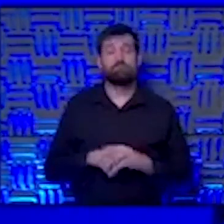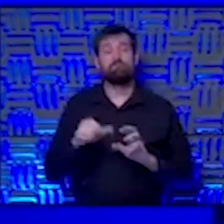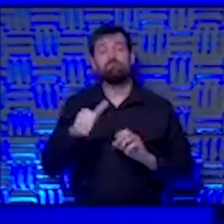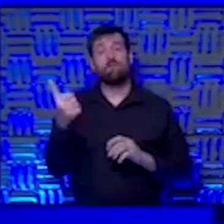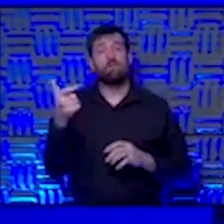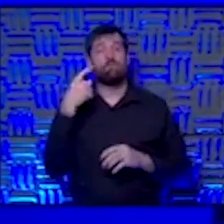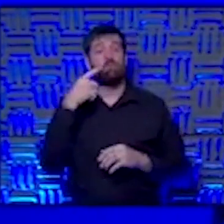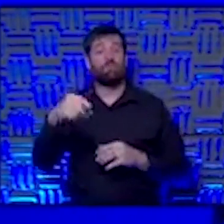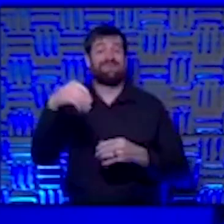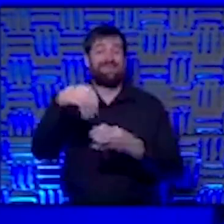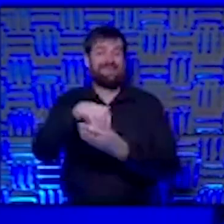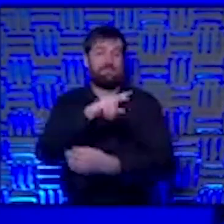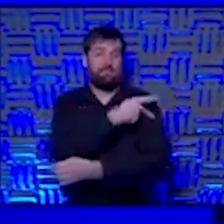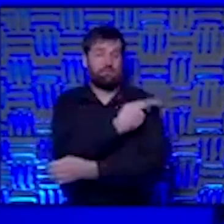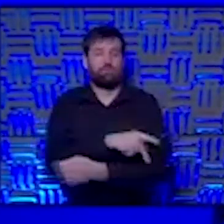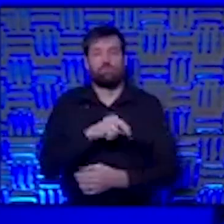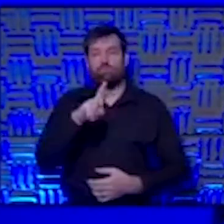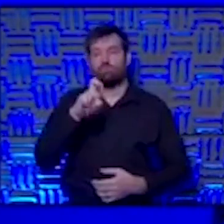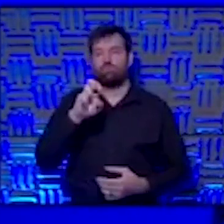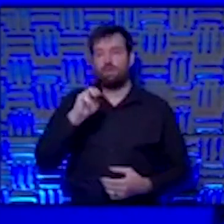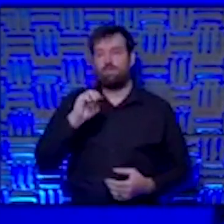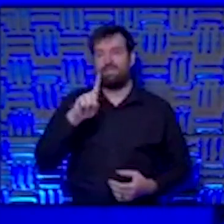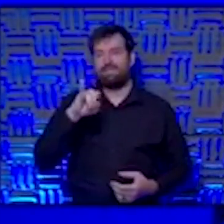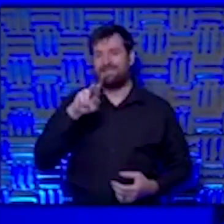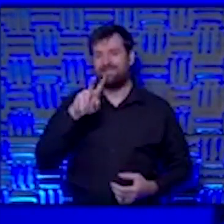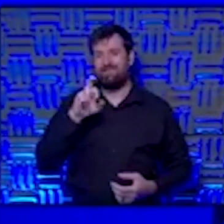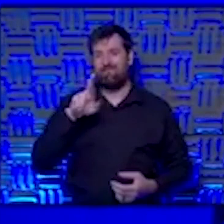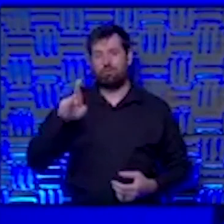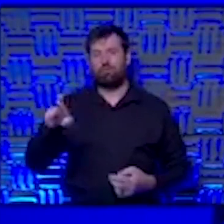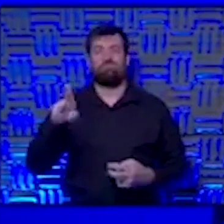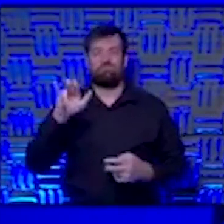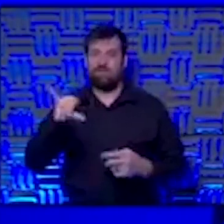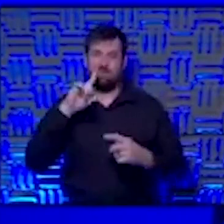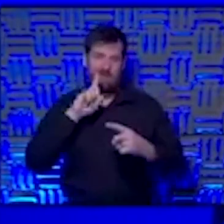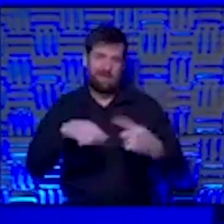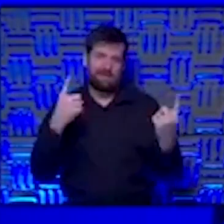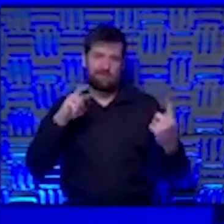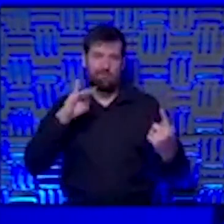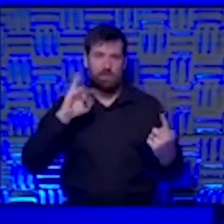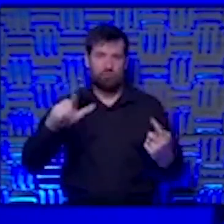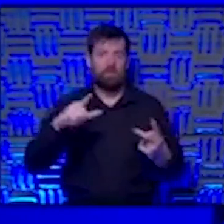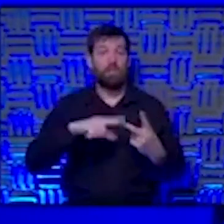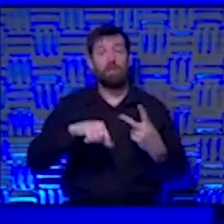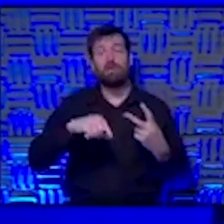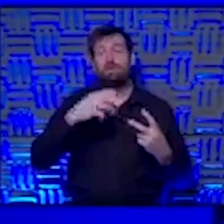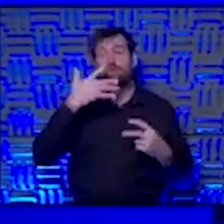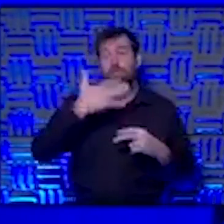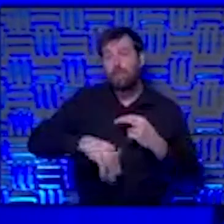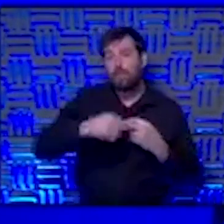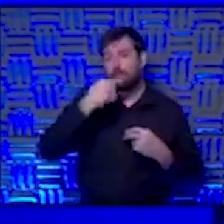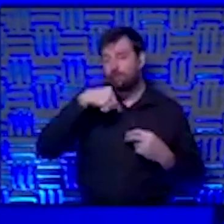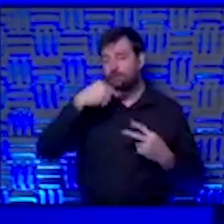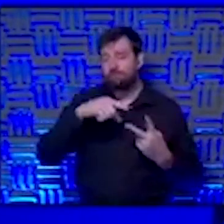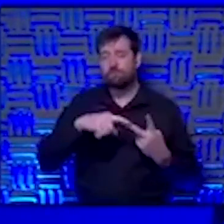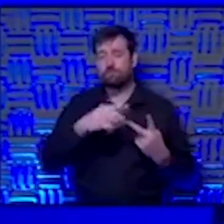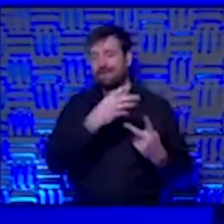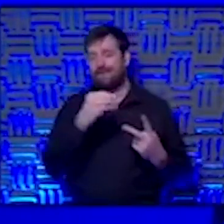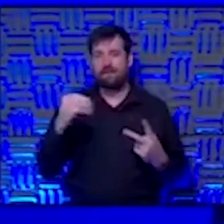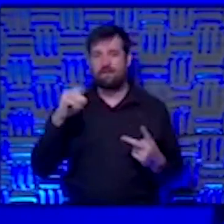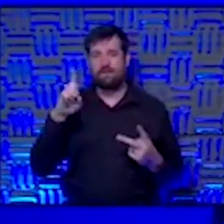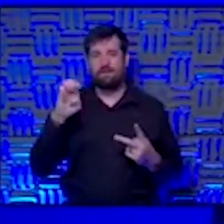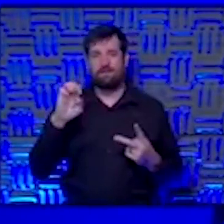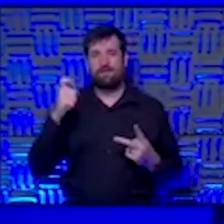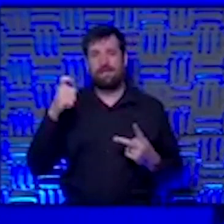for inpatients, it's still remdesivir, which is that antiviral. It's still the anticoagulation and still the dexamethasone if you